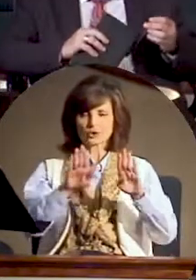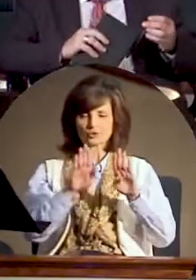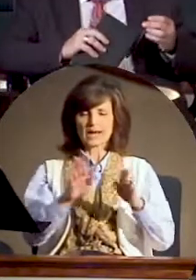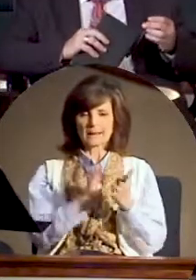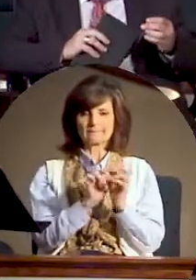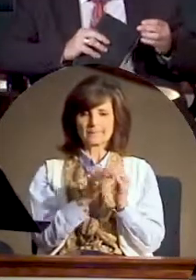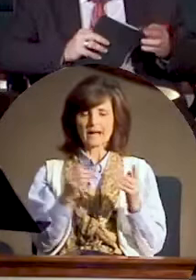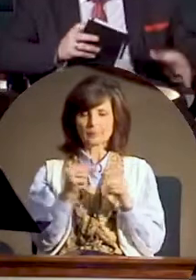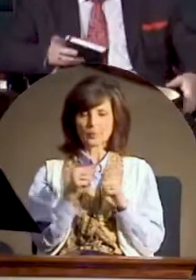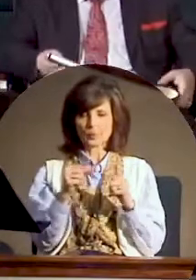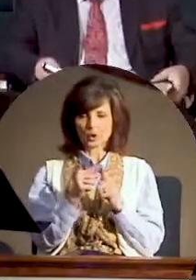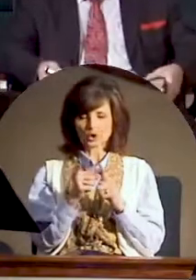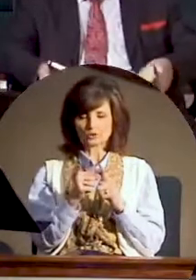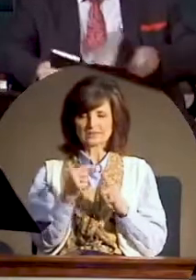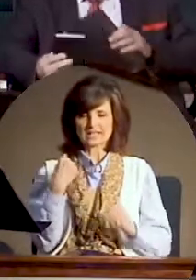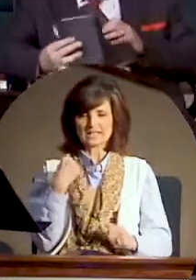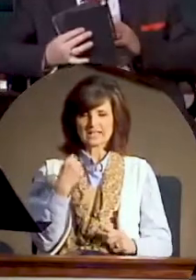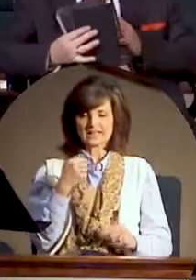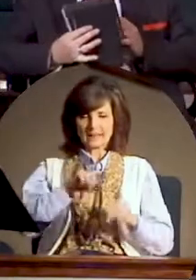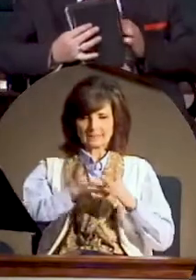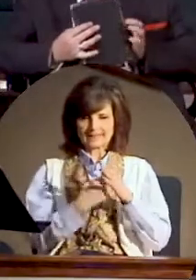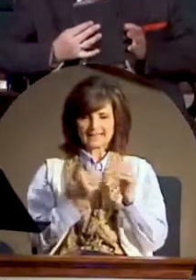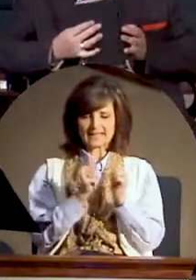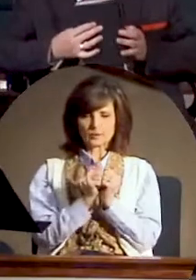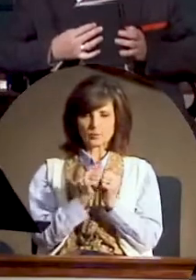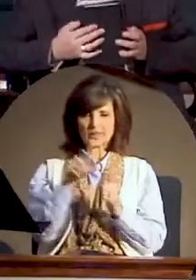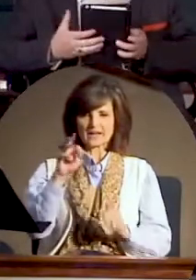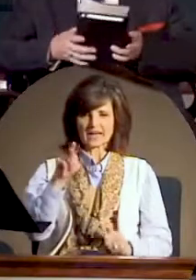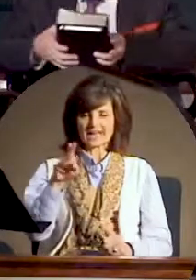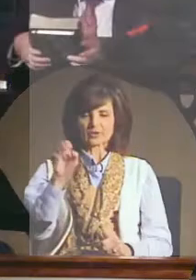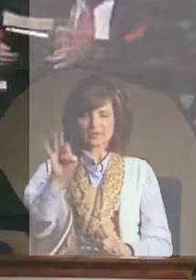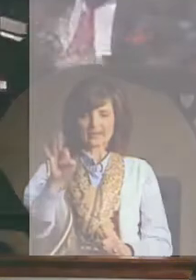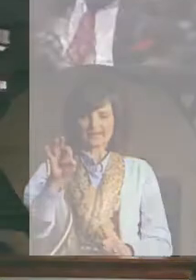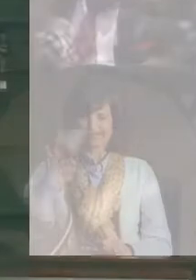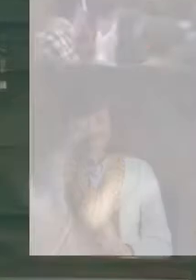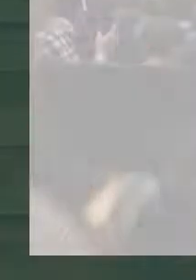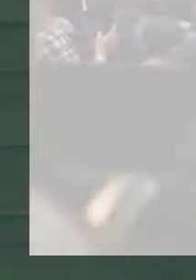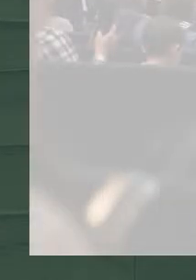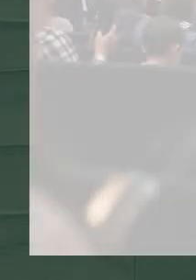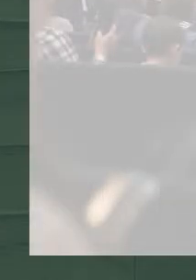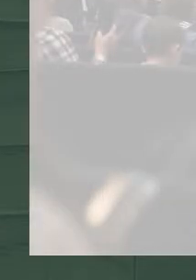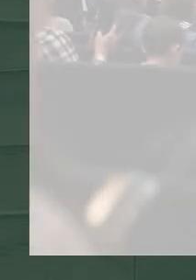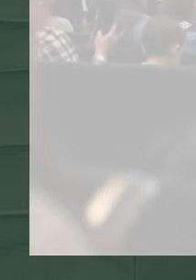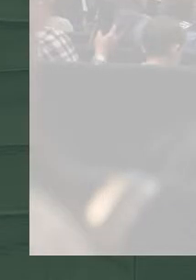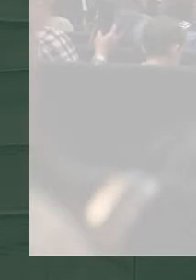great Bible words that begin with the letter F. Let's pray. Father,